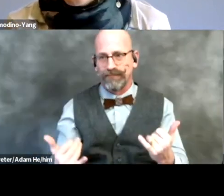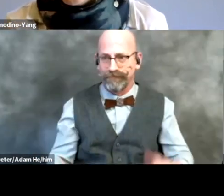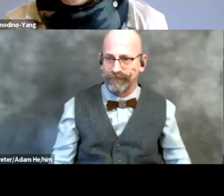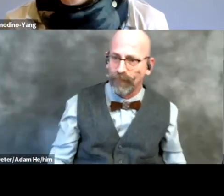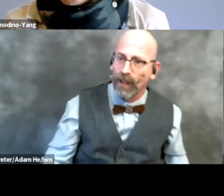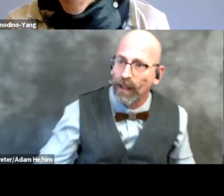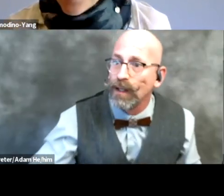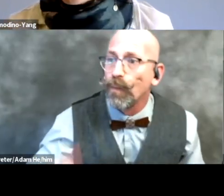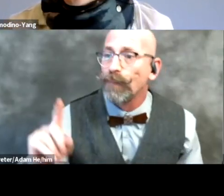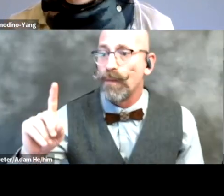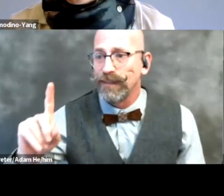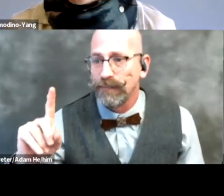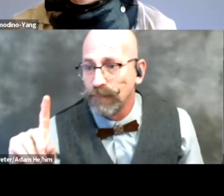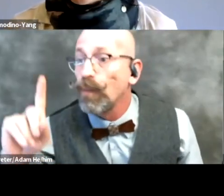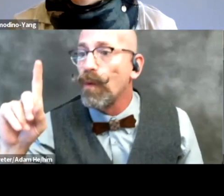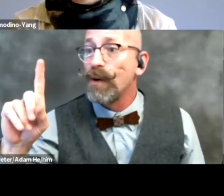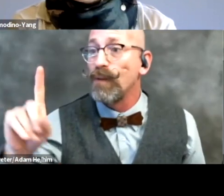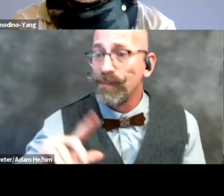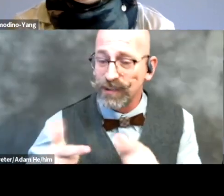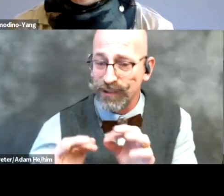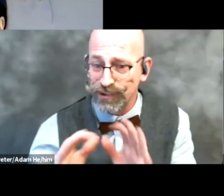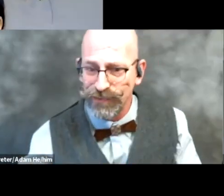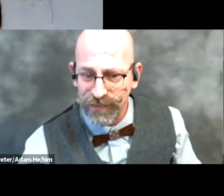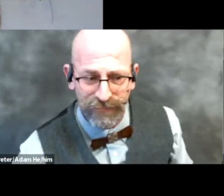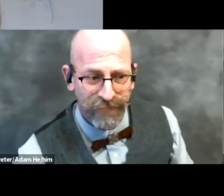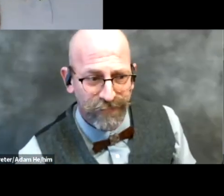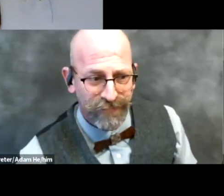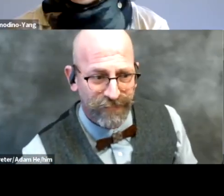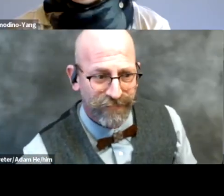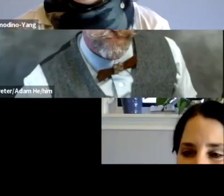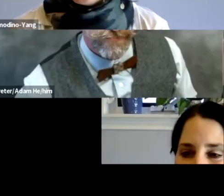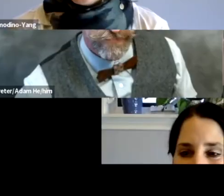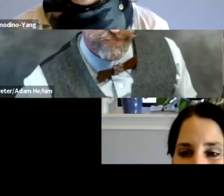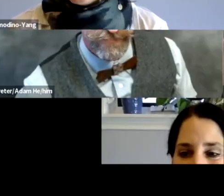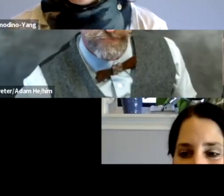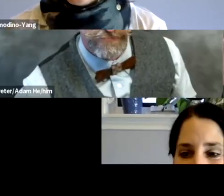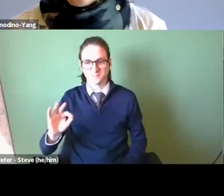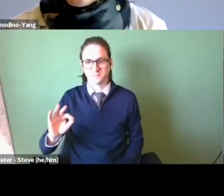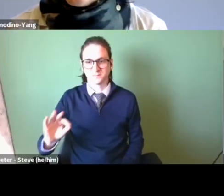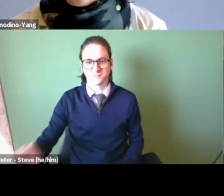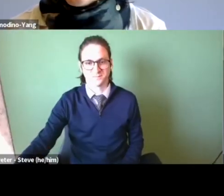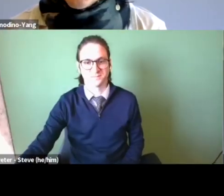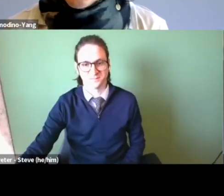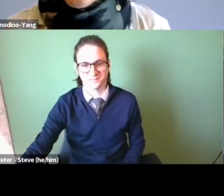So One moment while we switch interpreters. Sure. Thank you. Go right ahead.